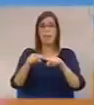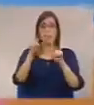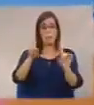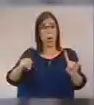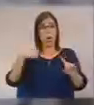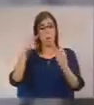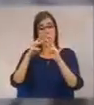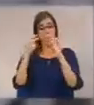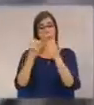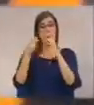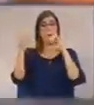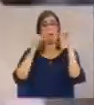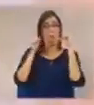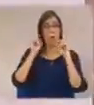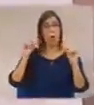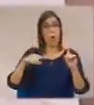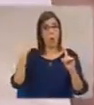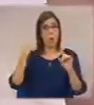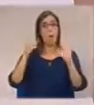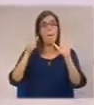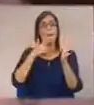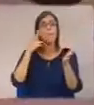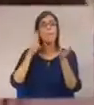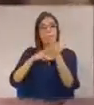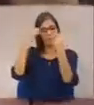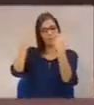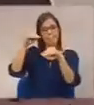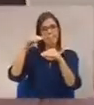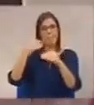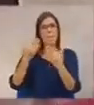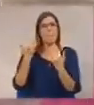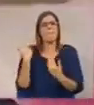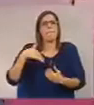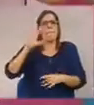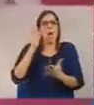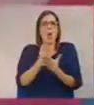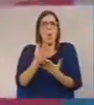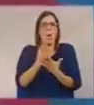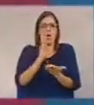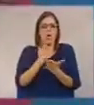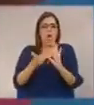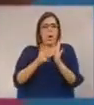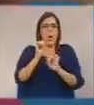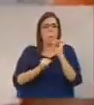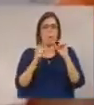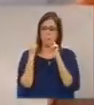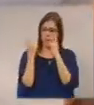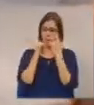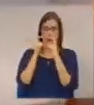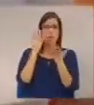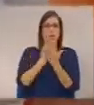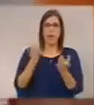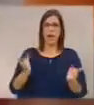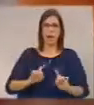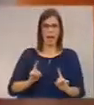ser um workshop de fotografia. Mas o que aqui se ensina vai muito além dos conhecimentos técnicos do uso de uma máquina